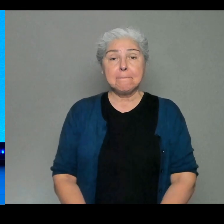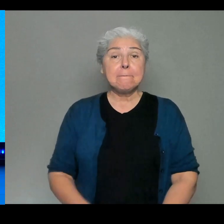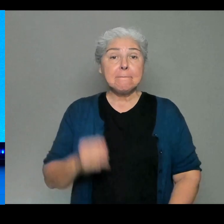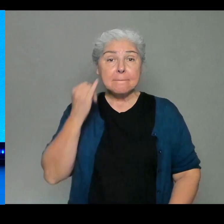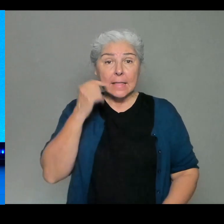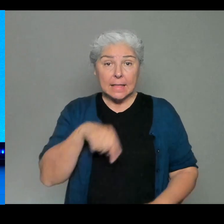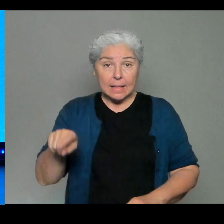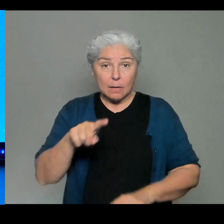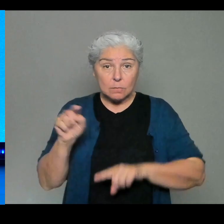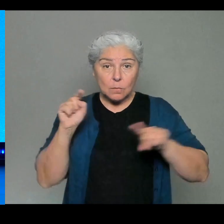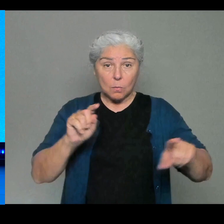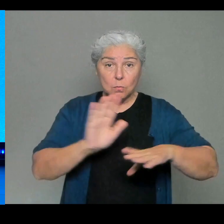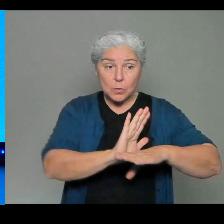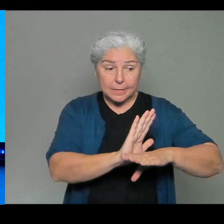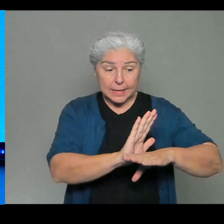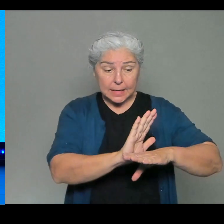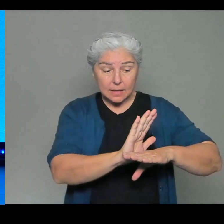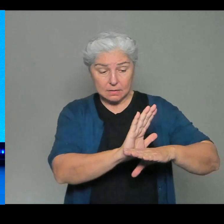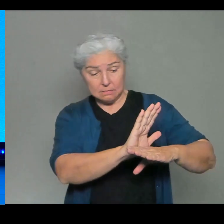Whenever you go to